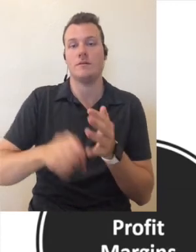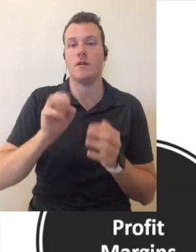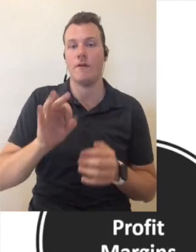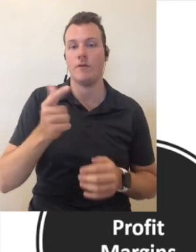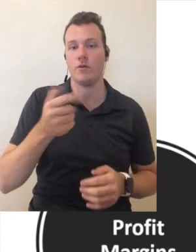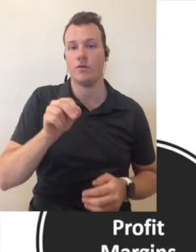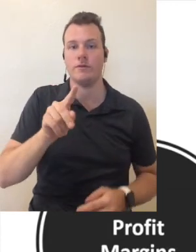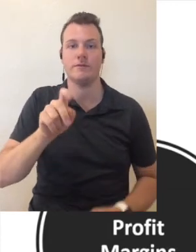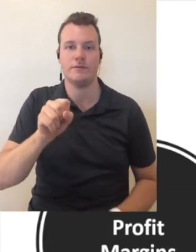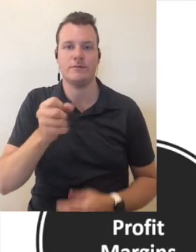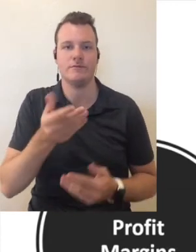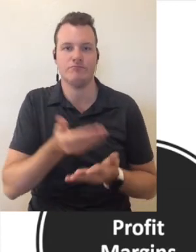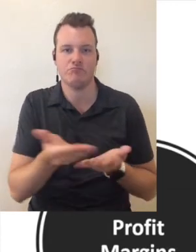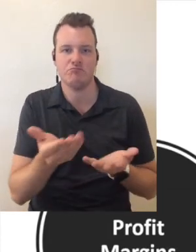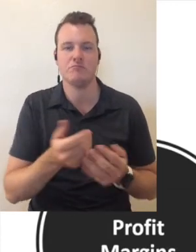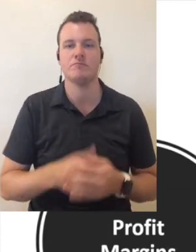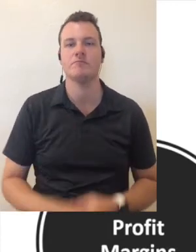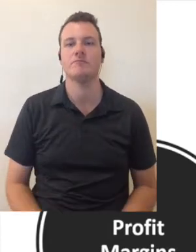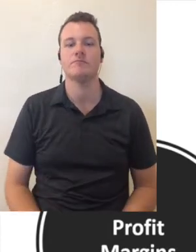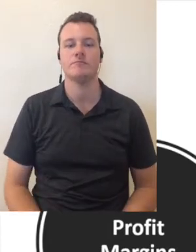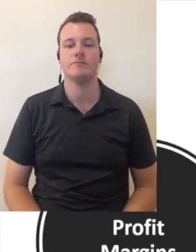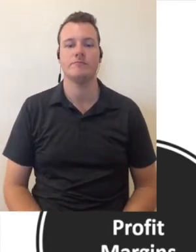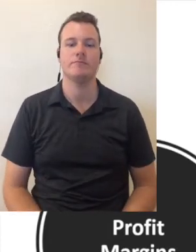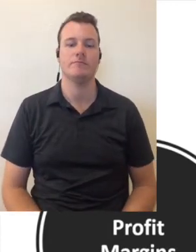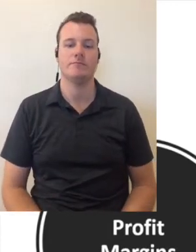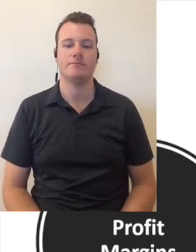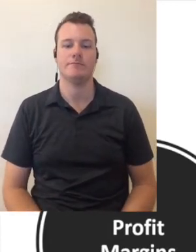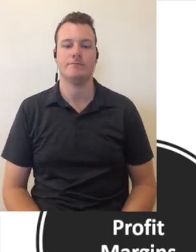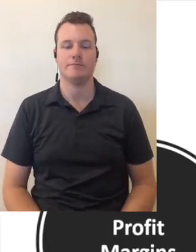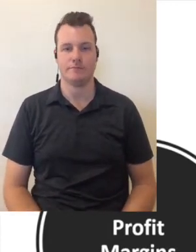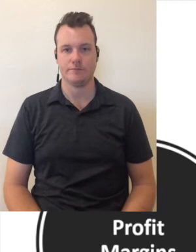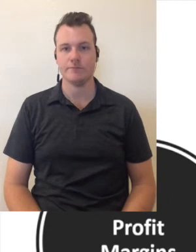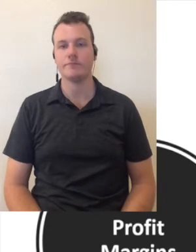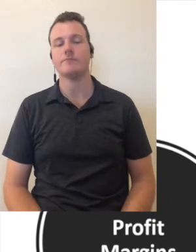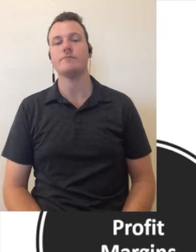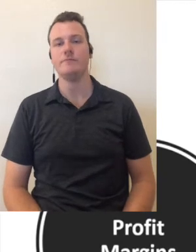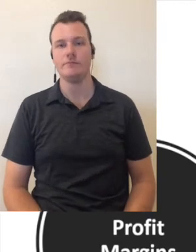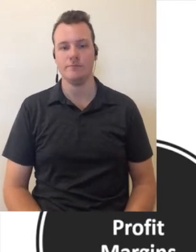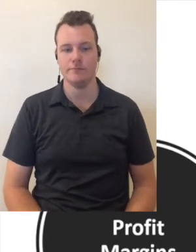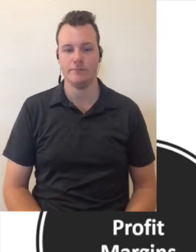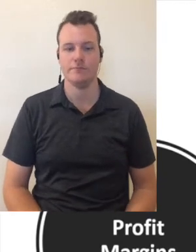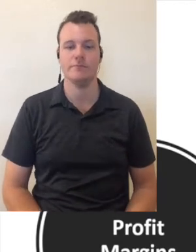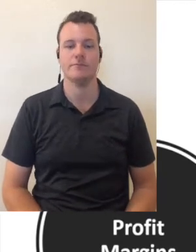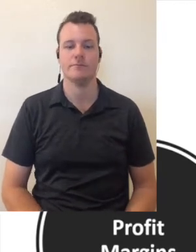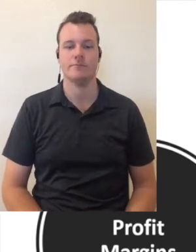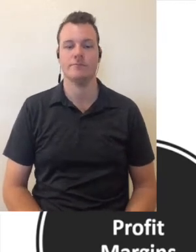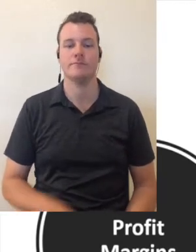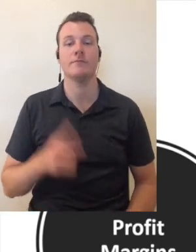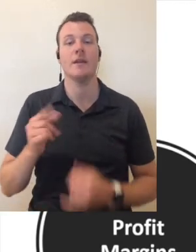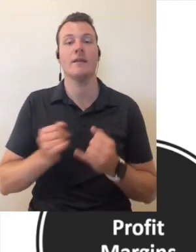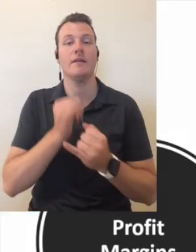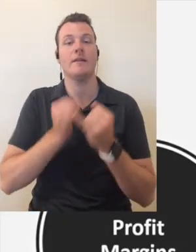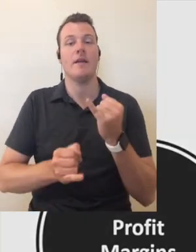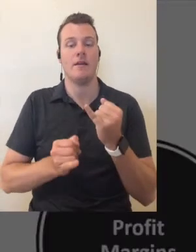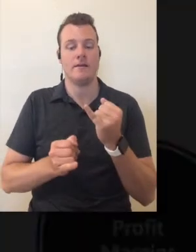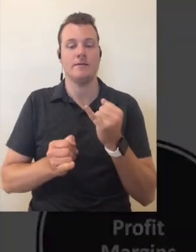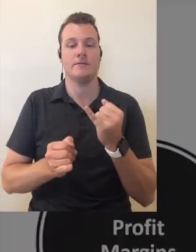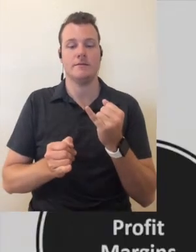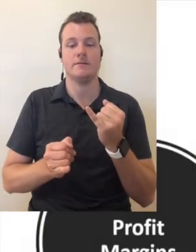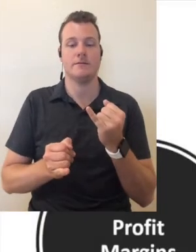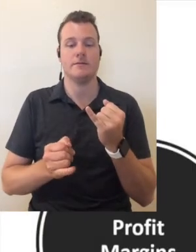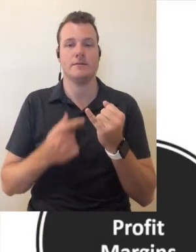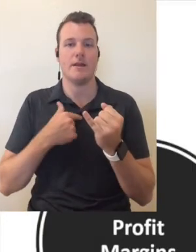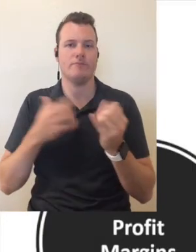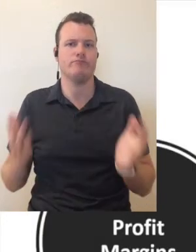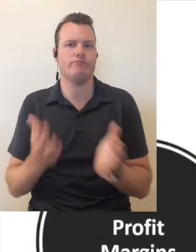being is that we reduced our cost of goods. Okay. Next slide, please.